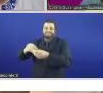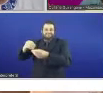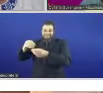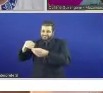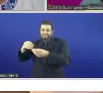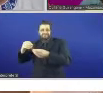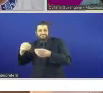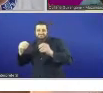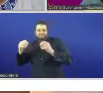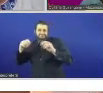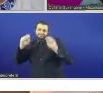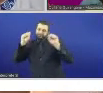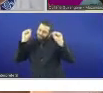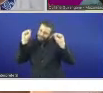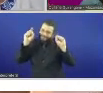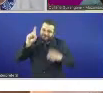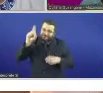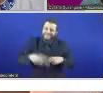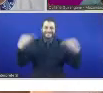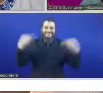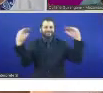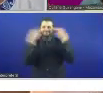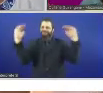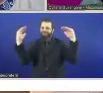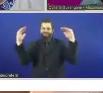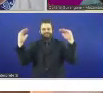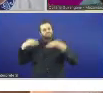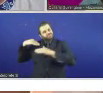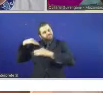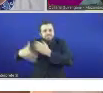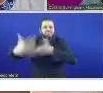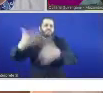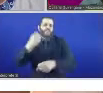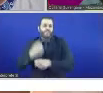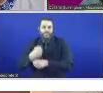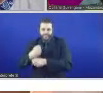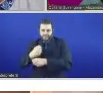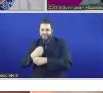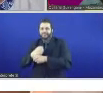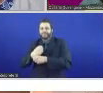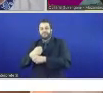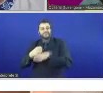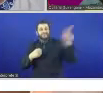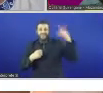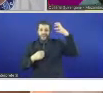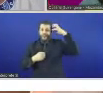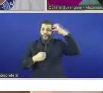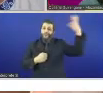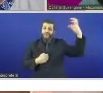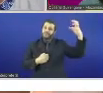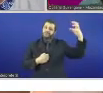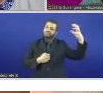with agenda desegregation indicators when allocating resources, planning public service, and delivering results through the